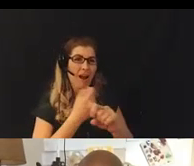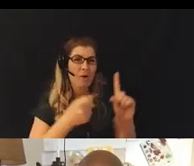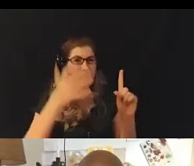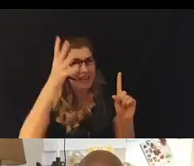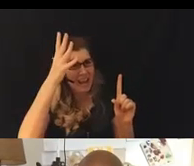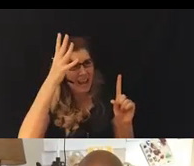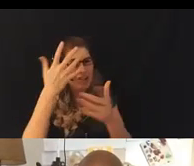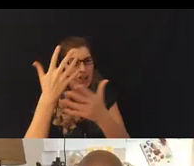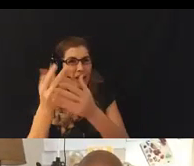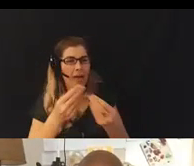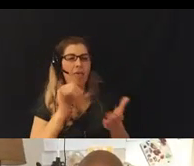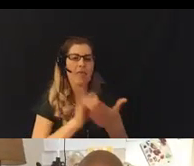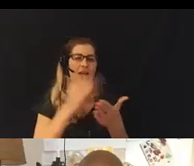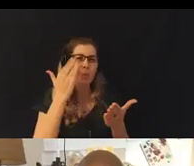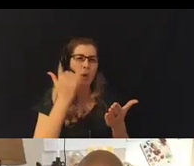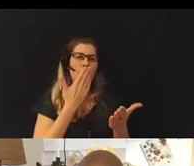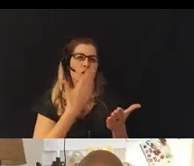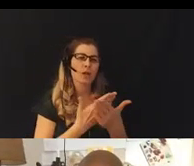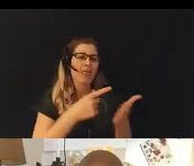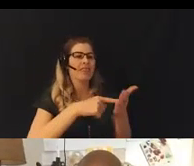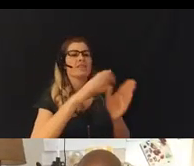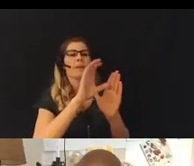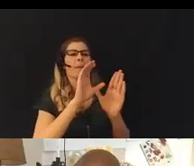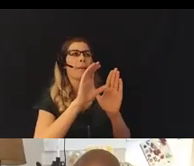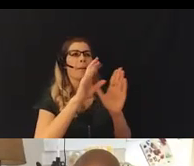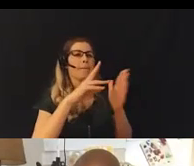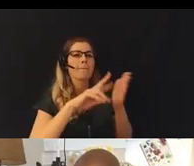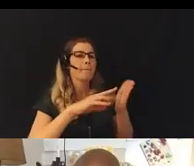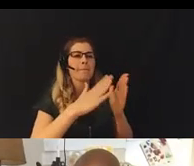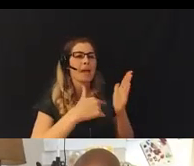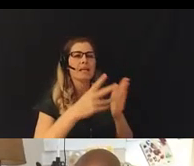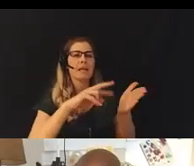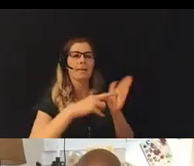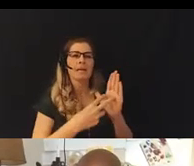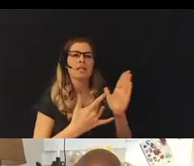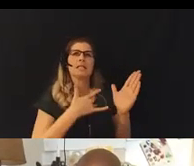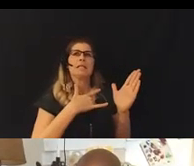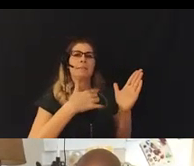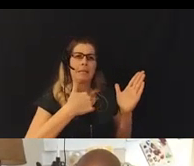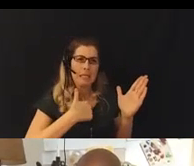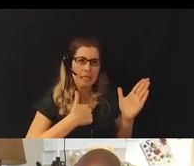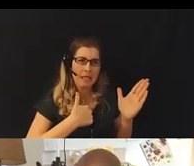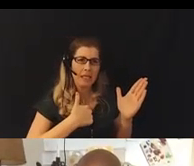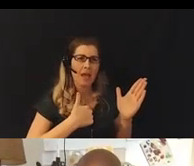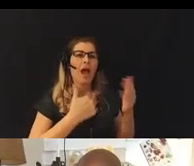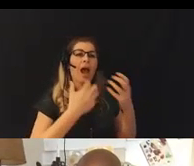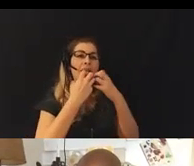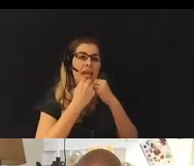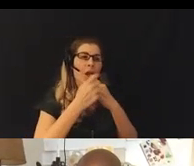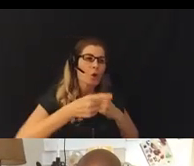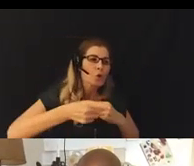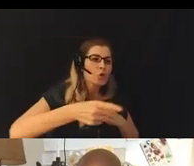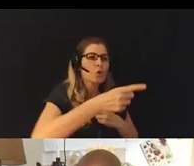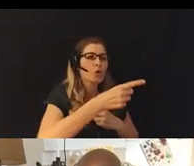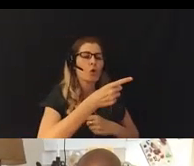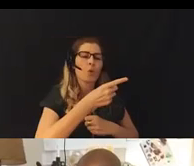And that's why it's a good painting. It's deep, it's meaningful, it's vulnerable, right? That's what I care about. I care about you being real. And I